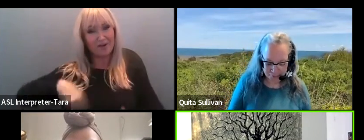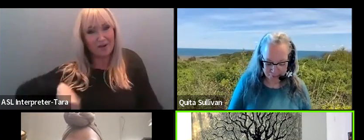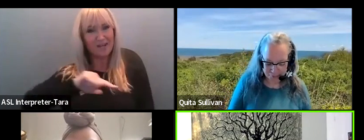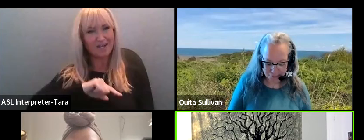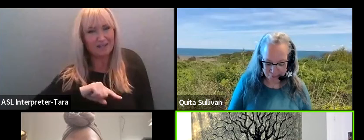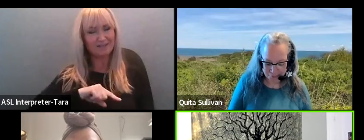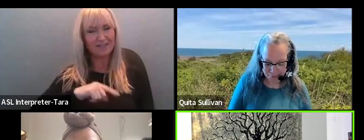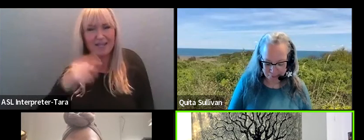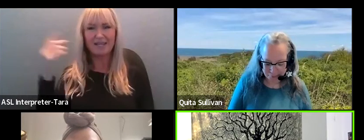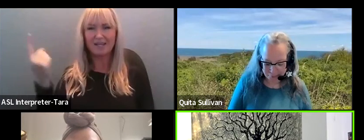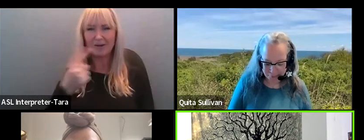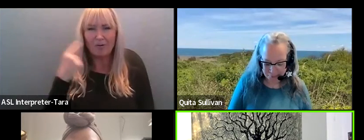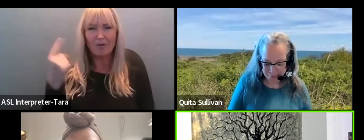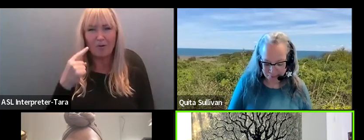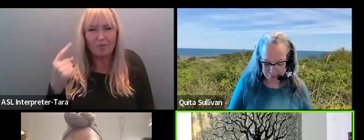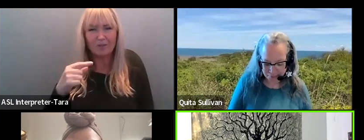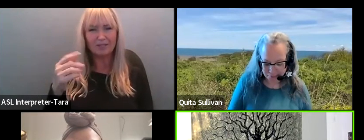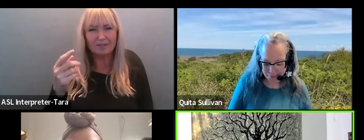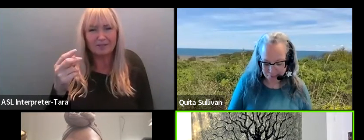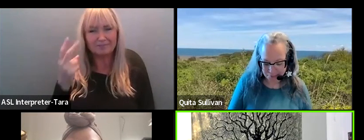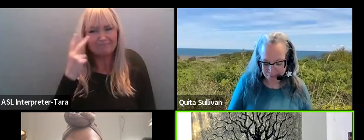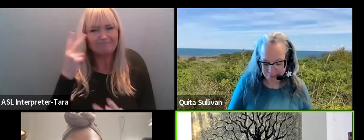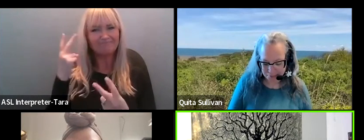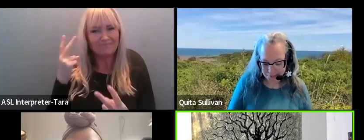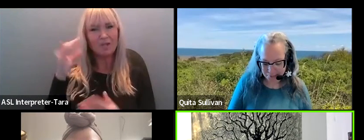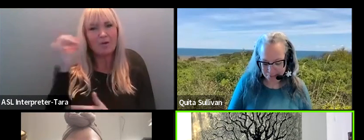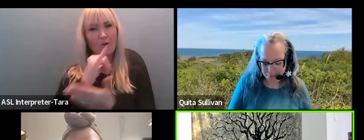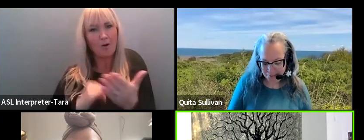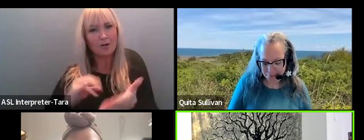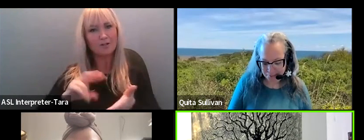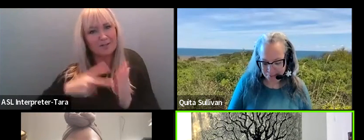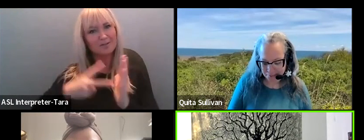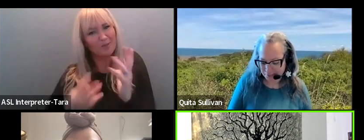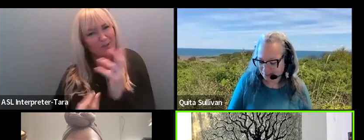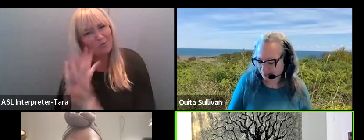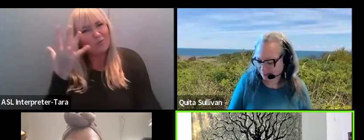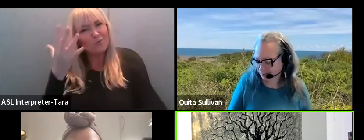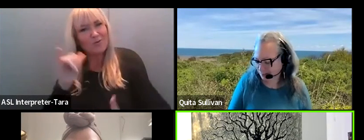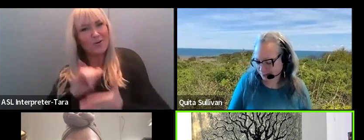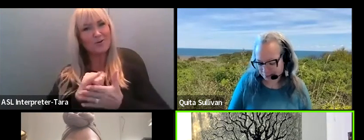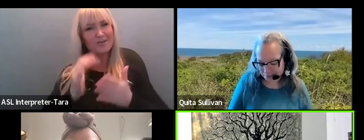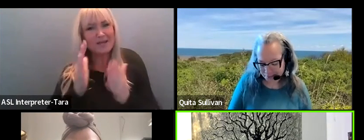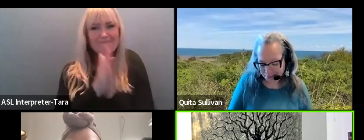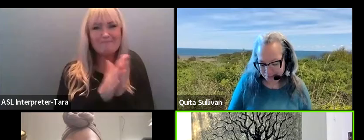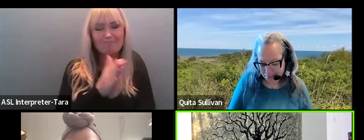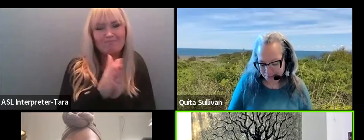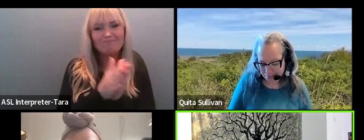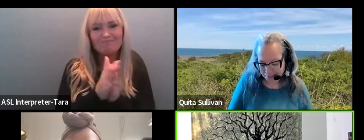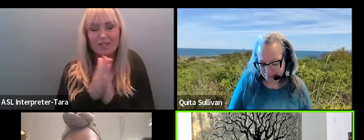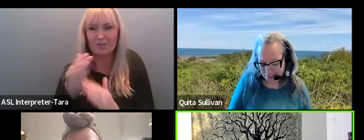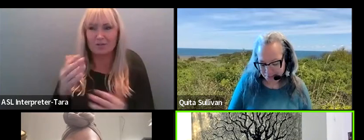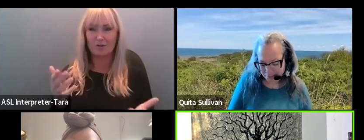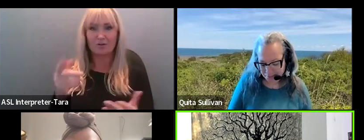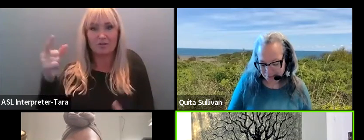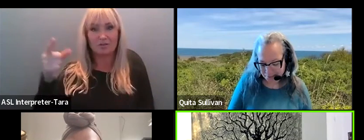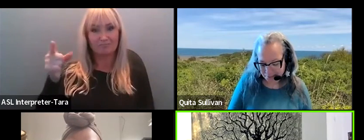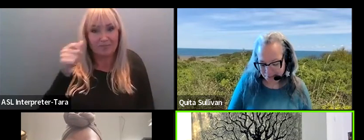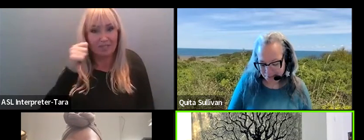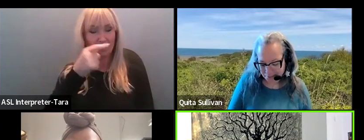that. And so for some reason, I was kind of just like overwhelmed by this invitation. And I immediately said